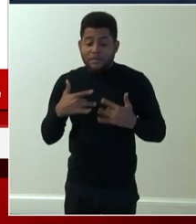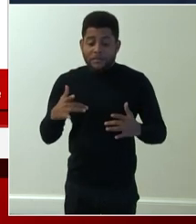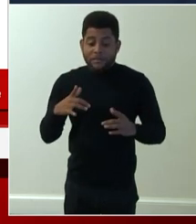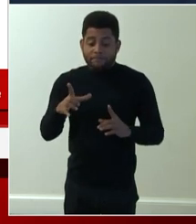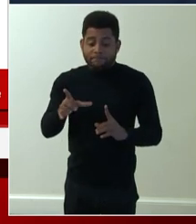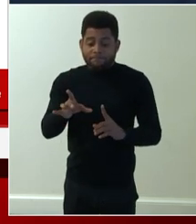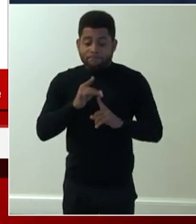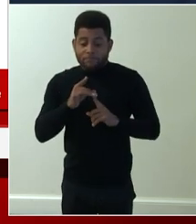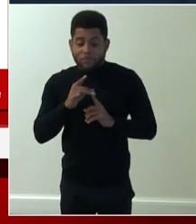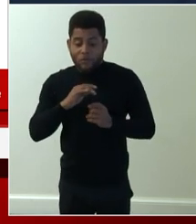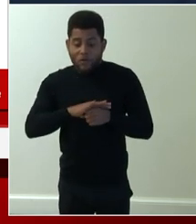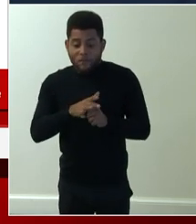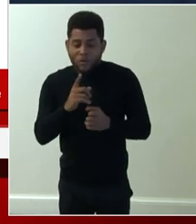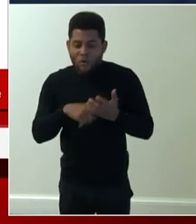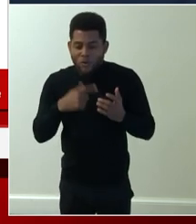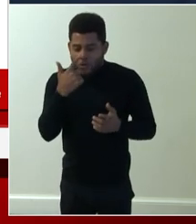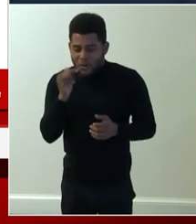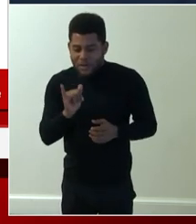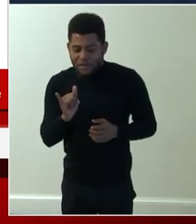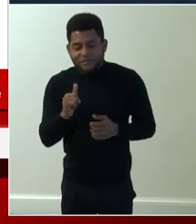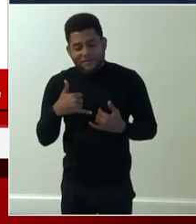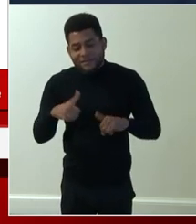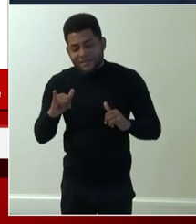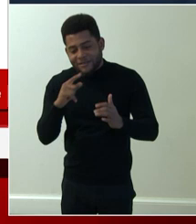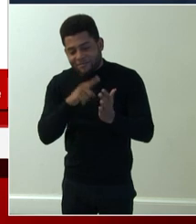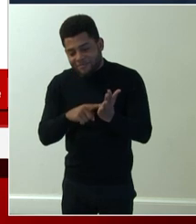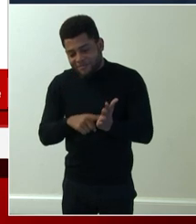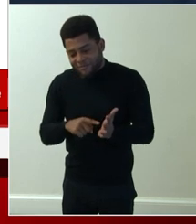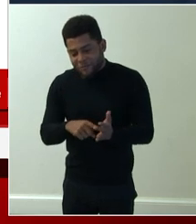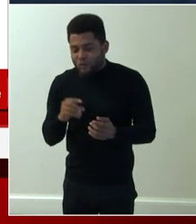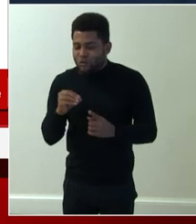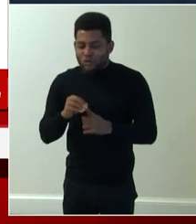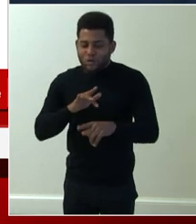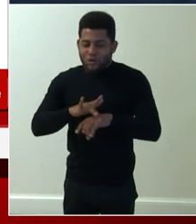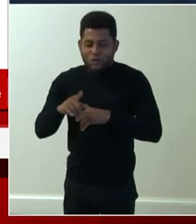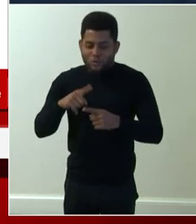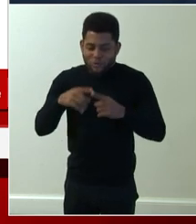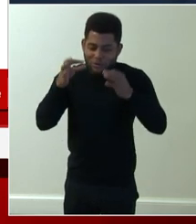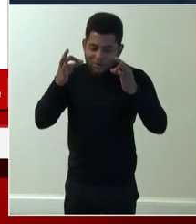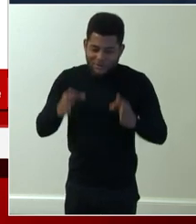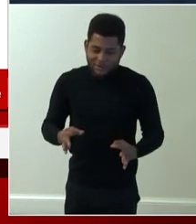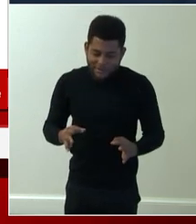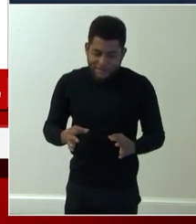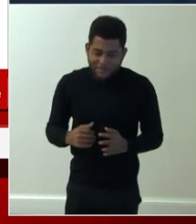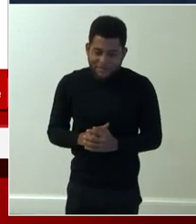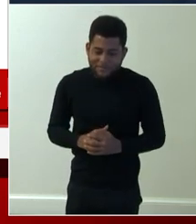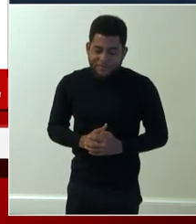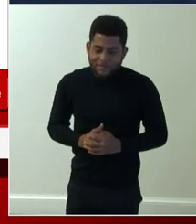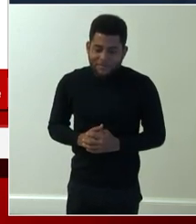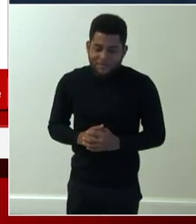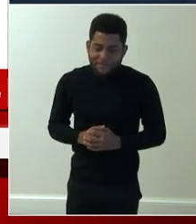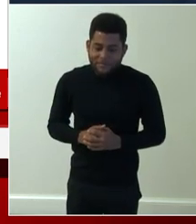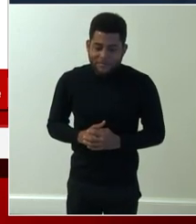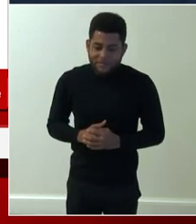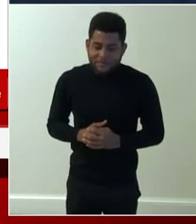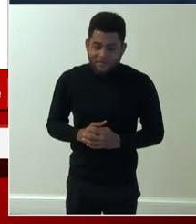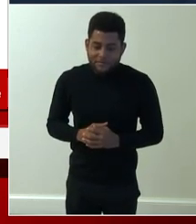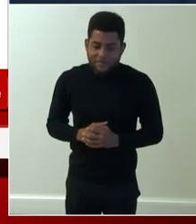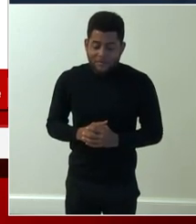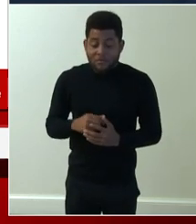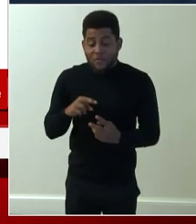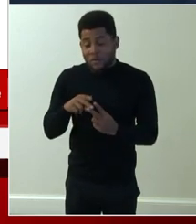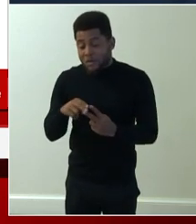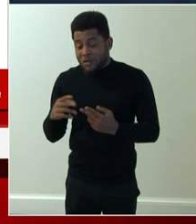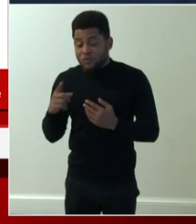process really looks like. So I think there's a lot that we're going to be learning over time, particularly as case counts go up, and whether there's a difference in what